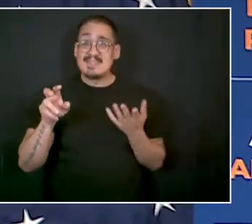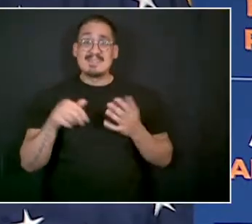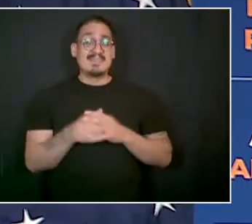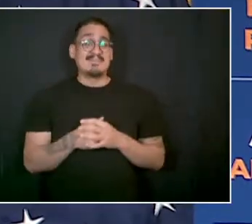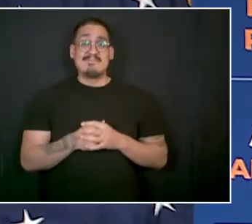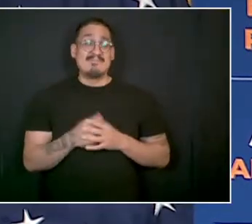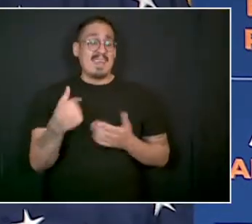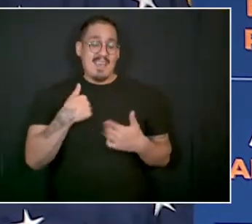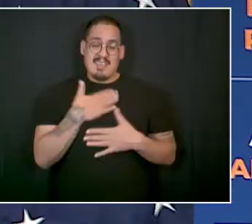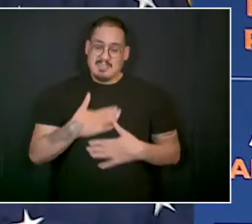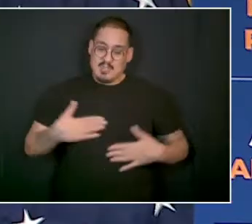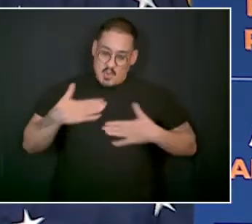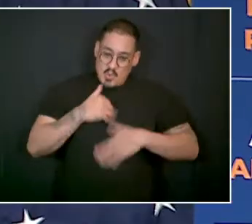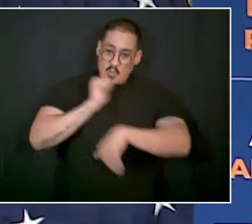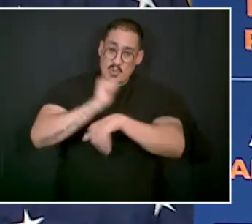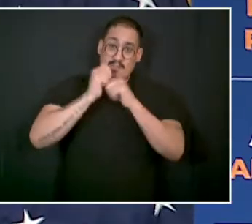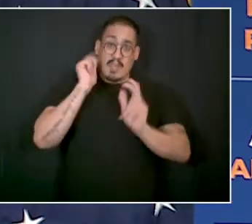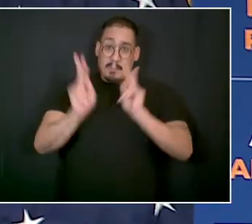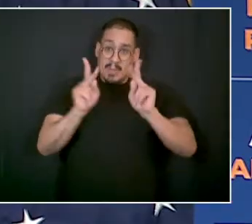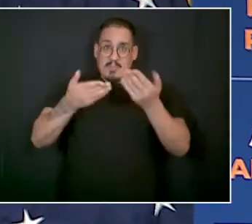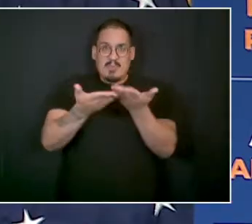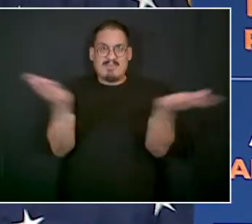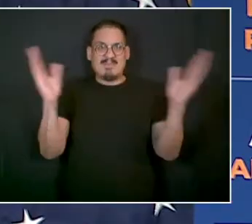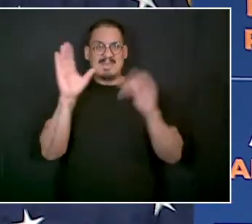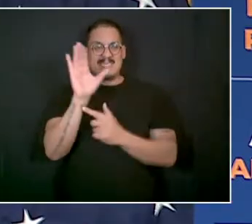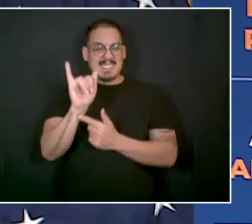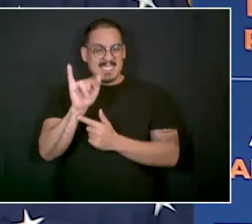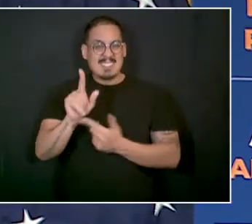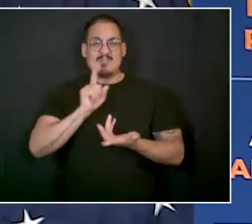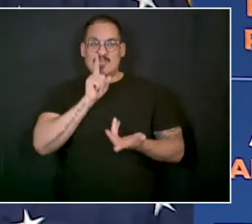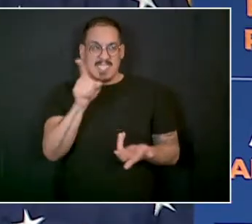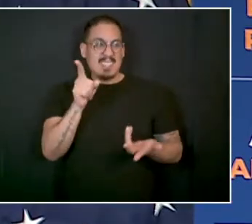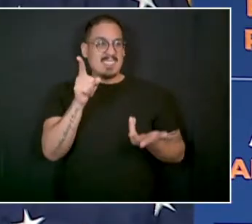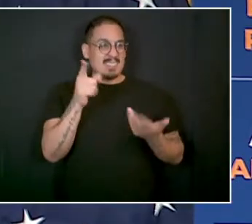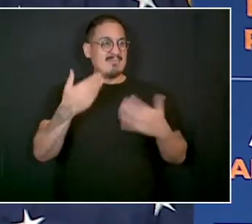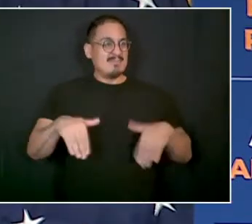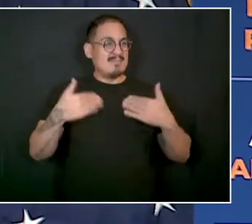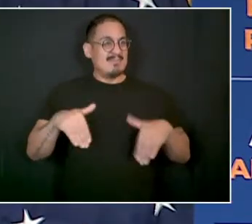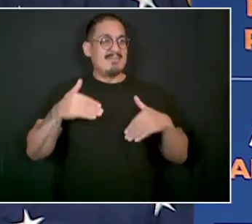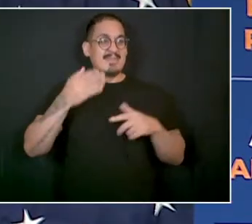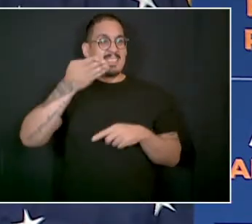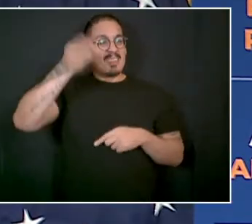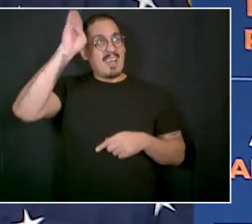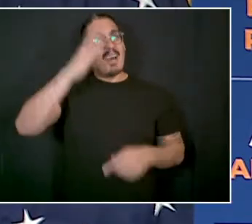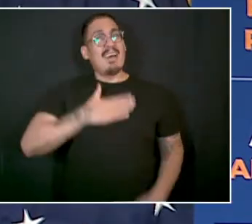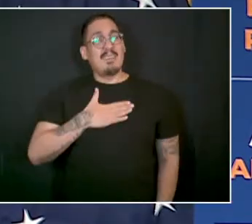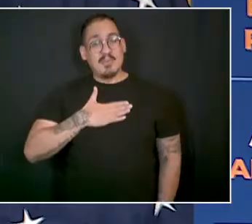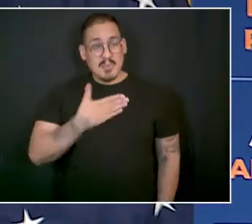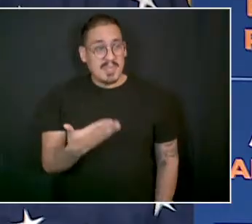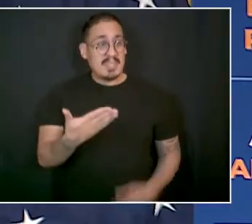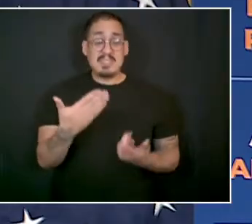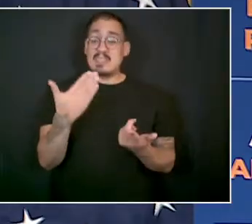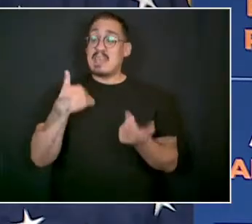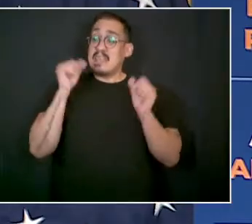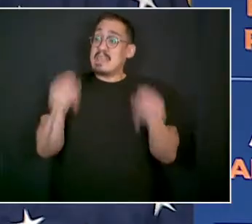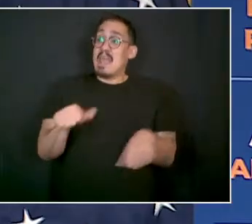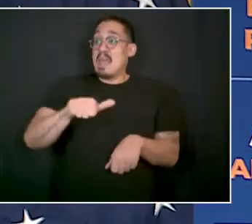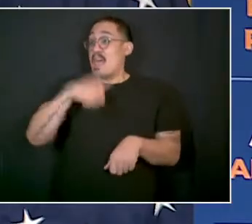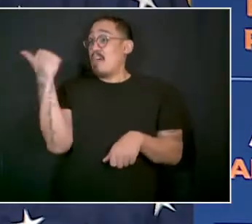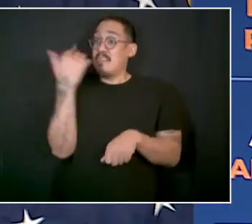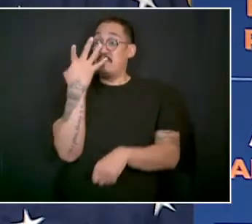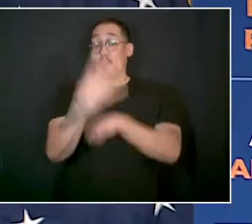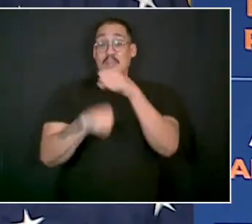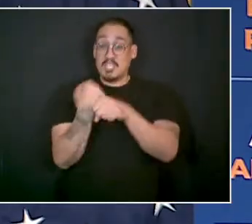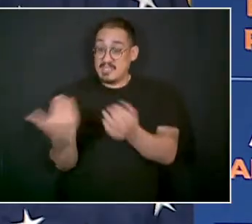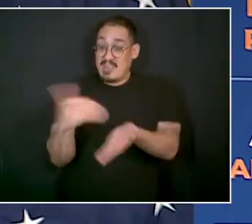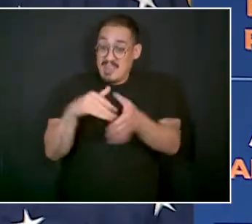people of the city, and God willing, that if I'm able to do it for another 4 years, we're going to continue to